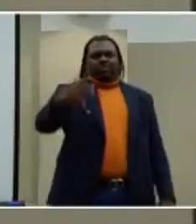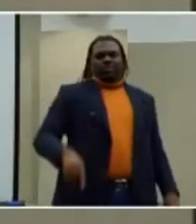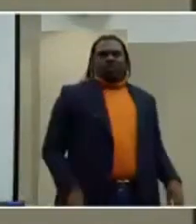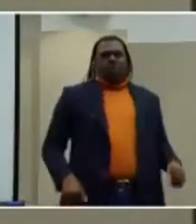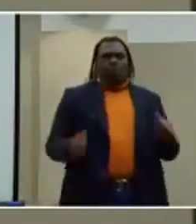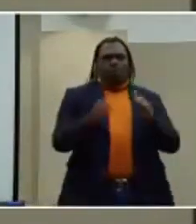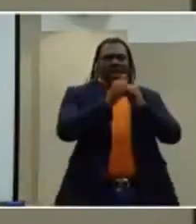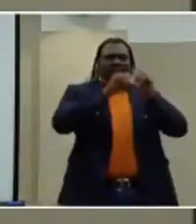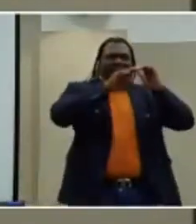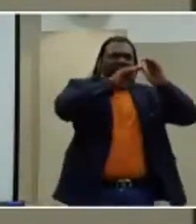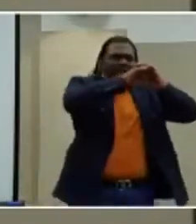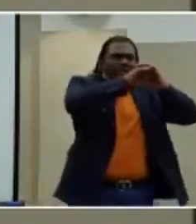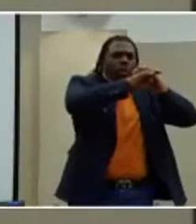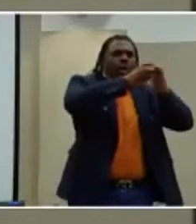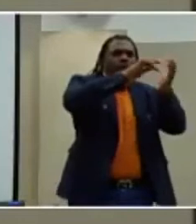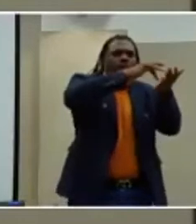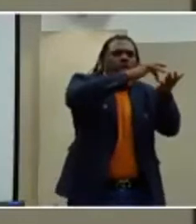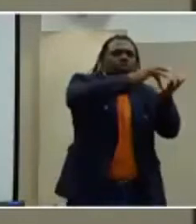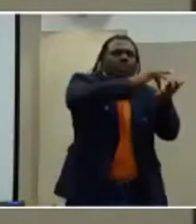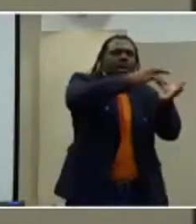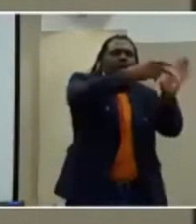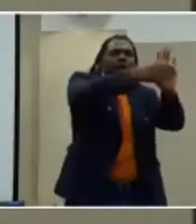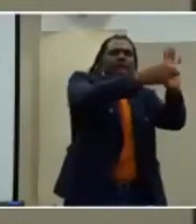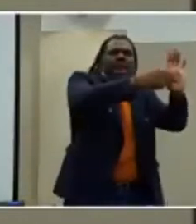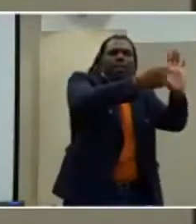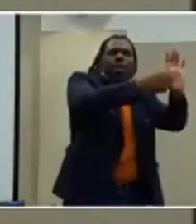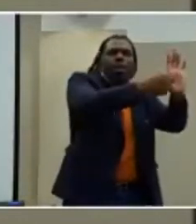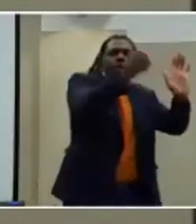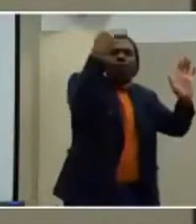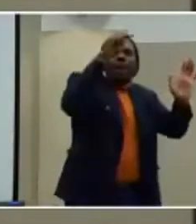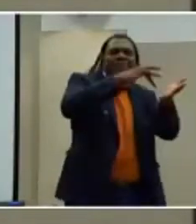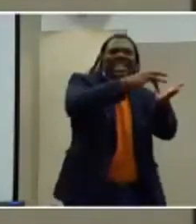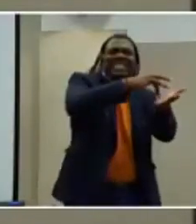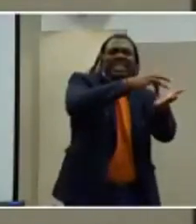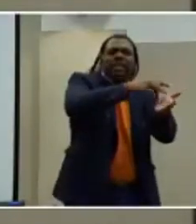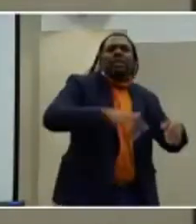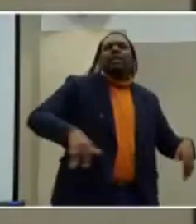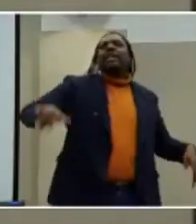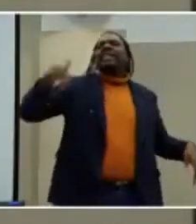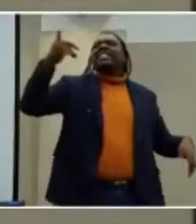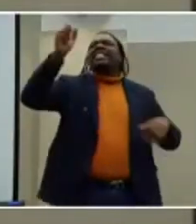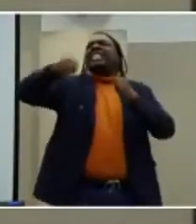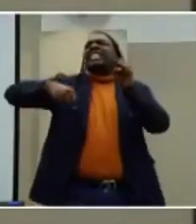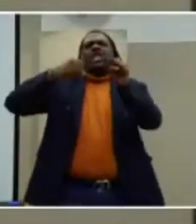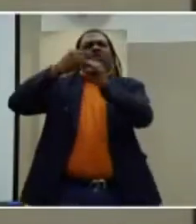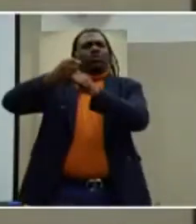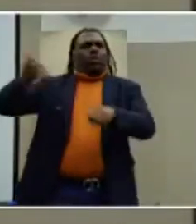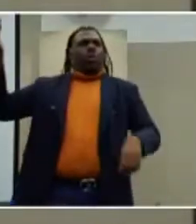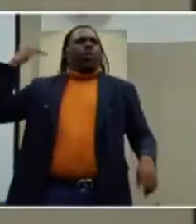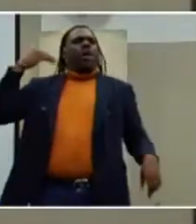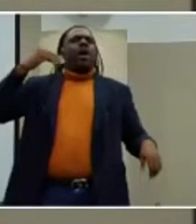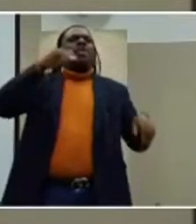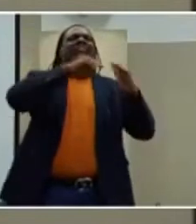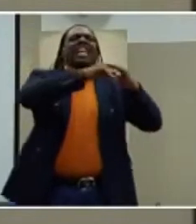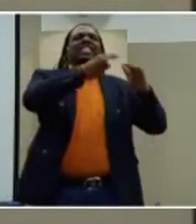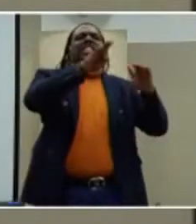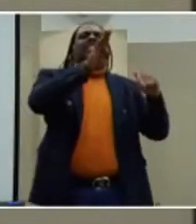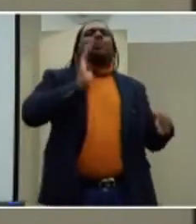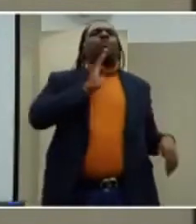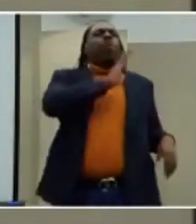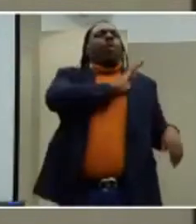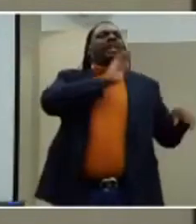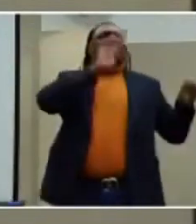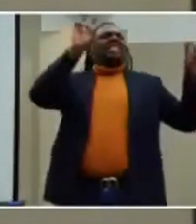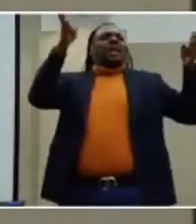accessible prescription labeling for medicine. About 10 years ago or so, the Access Board did a report on this